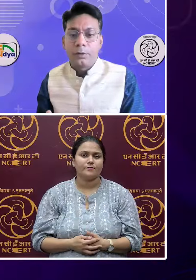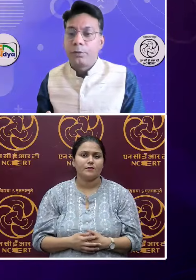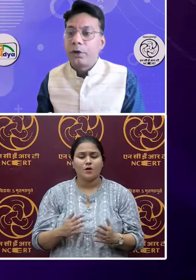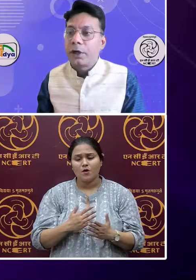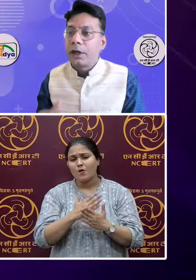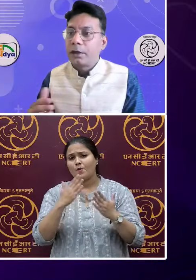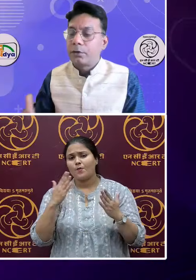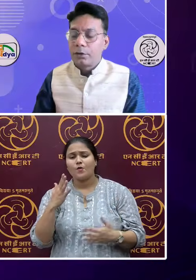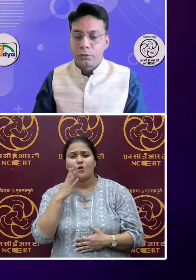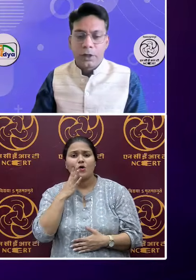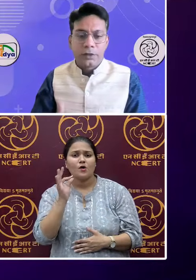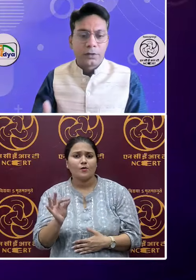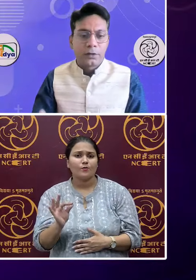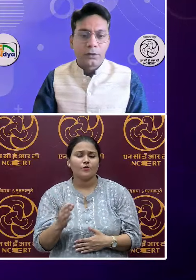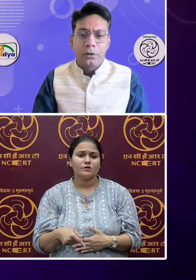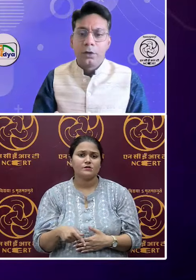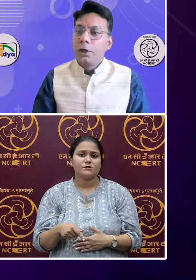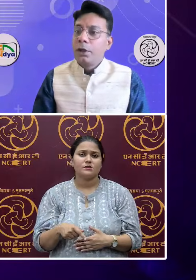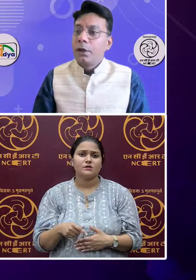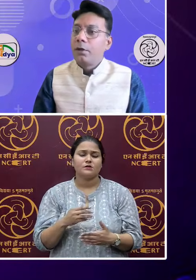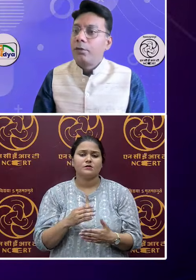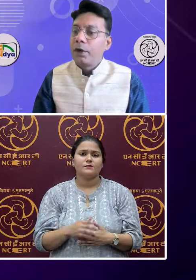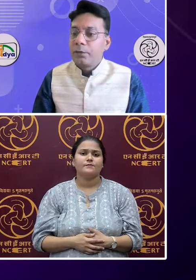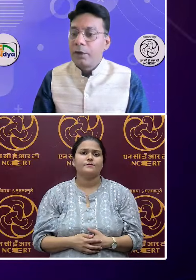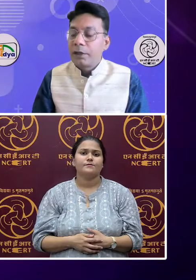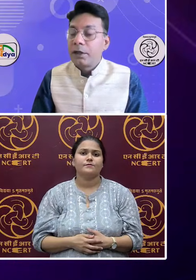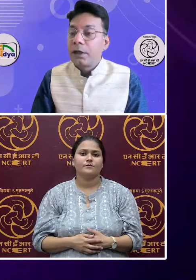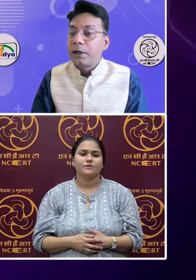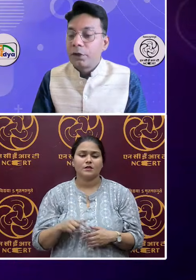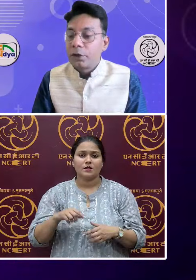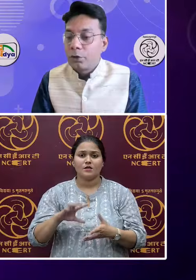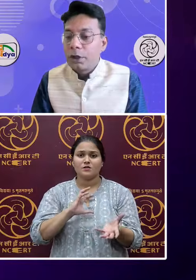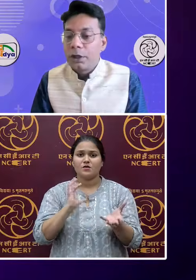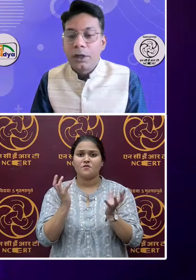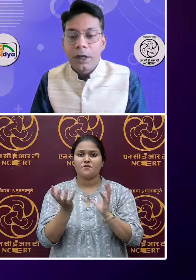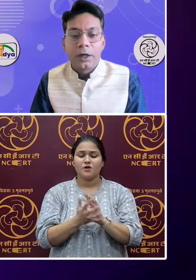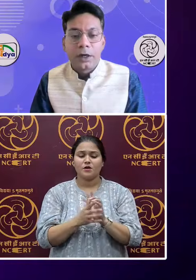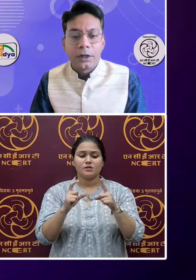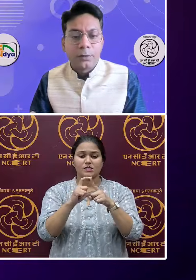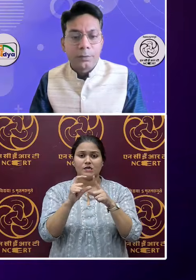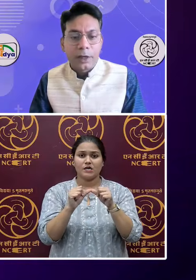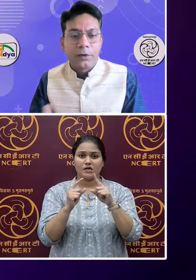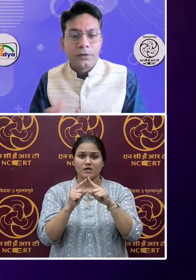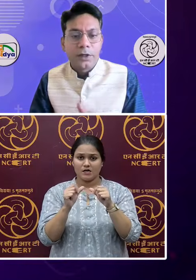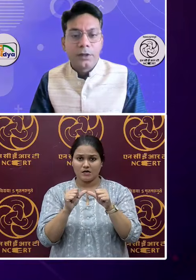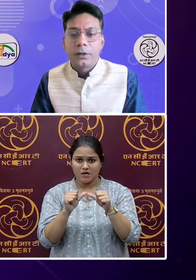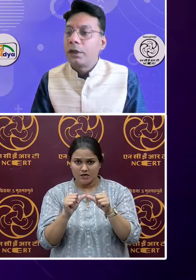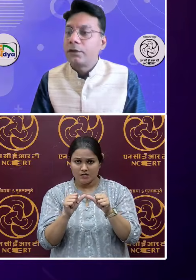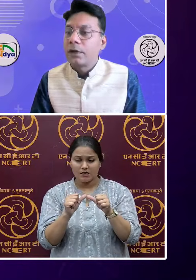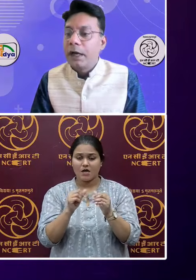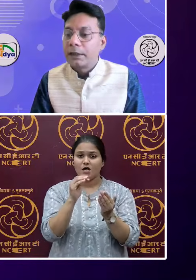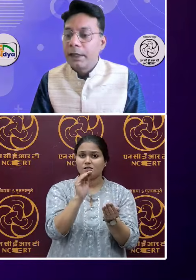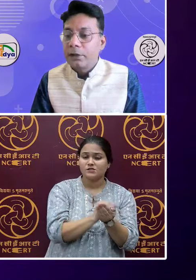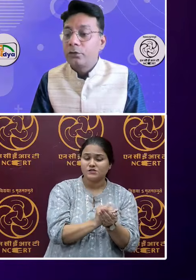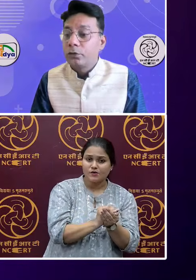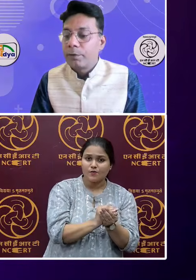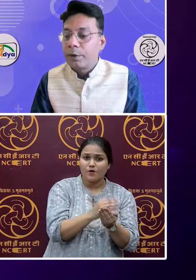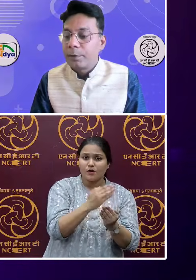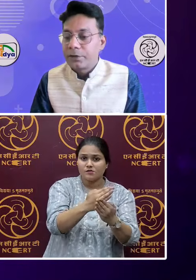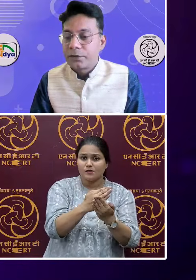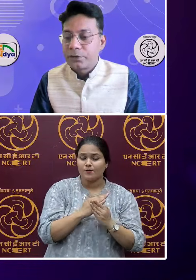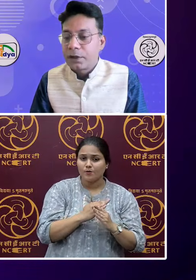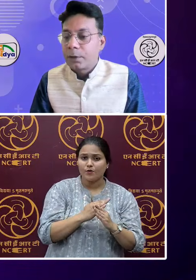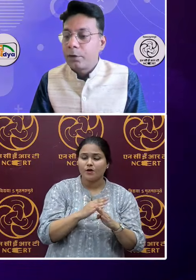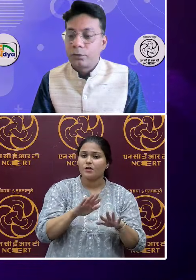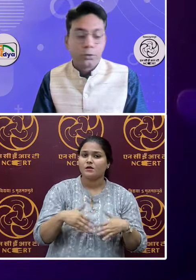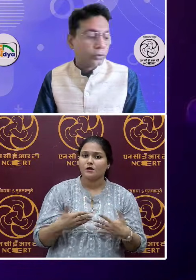more important in today's world where the data security and data privacy things are there. So we will